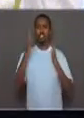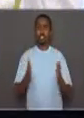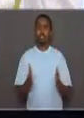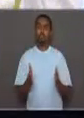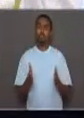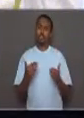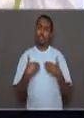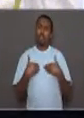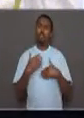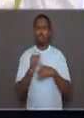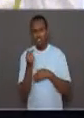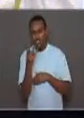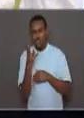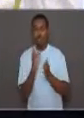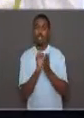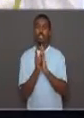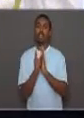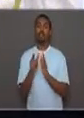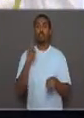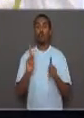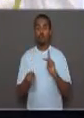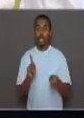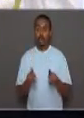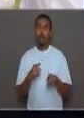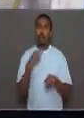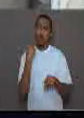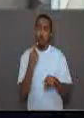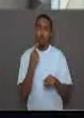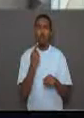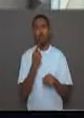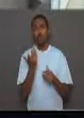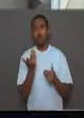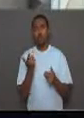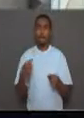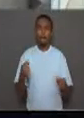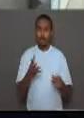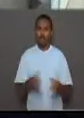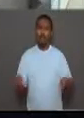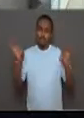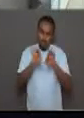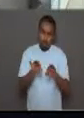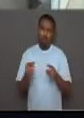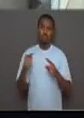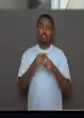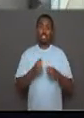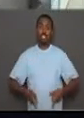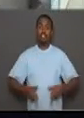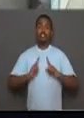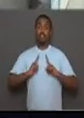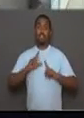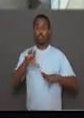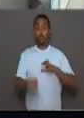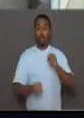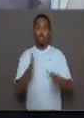are just a handful of examples of people who may or may not be critical to the survival of